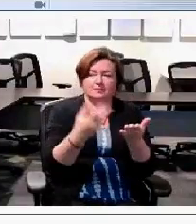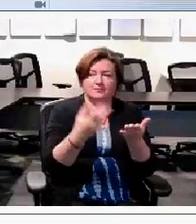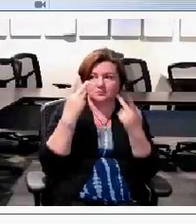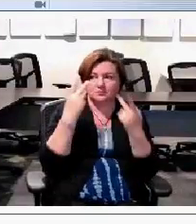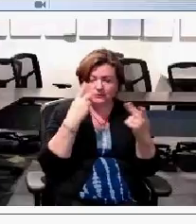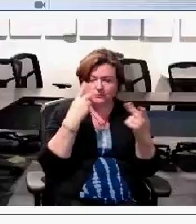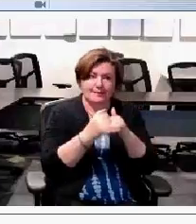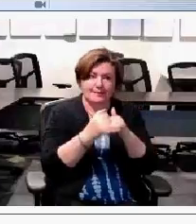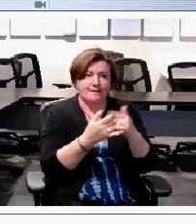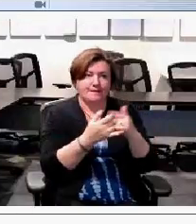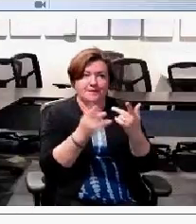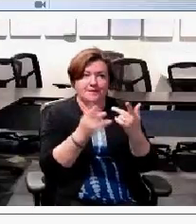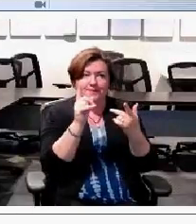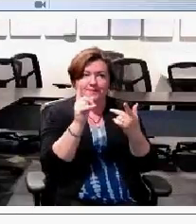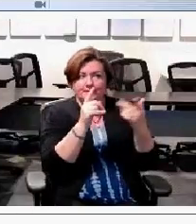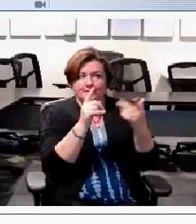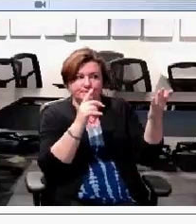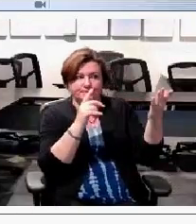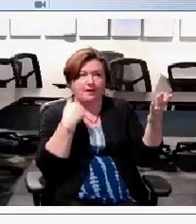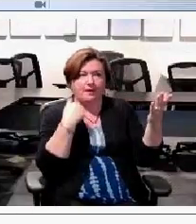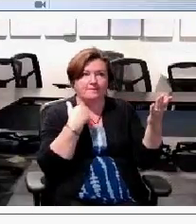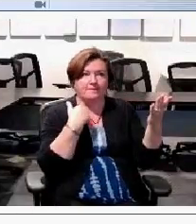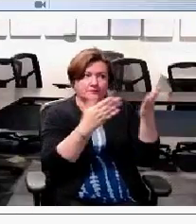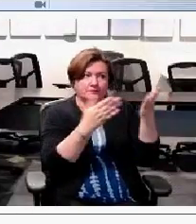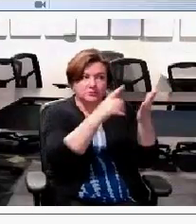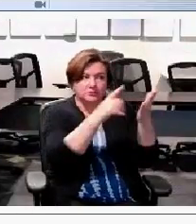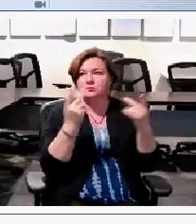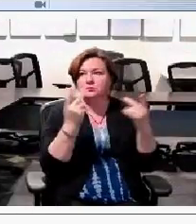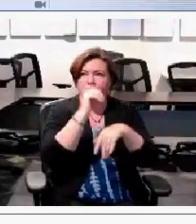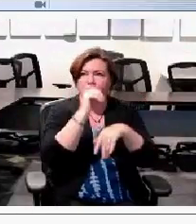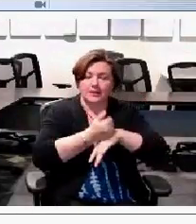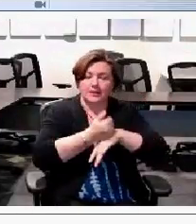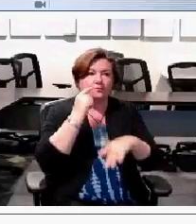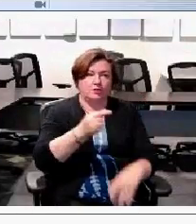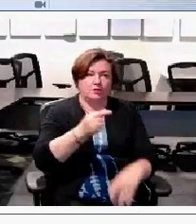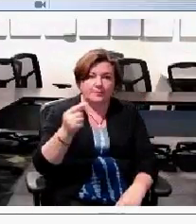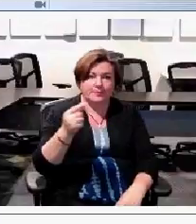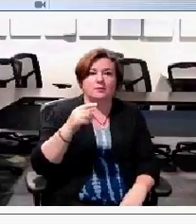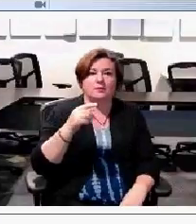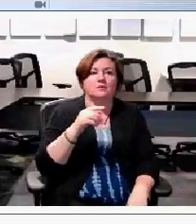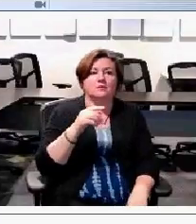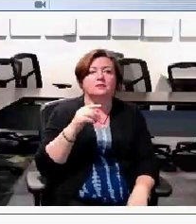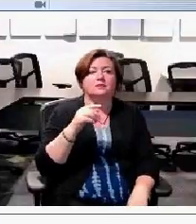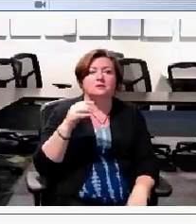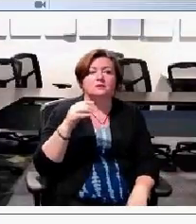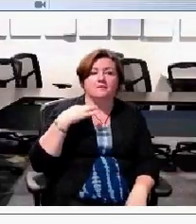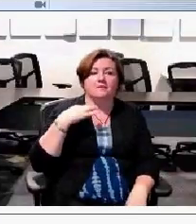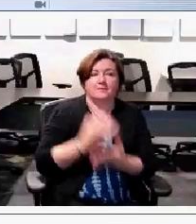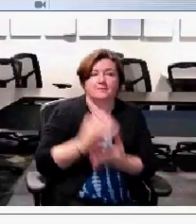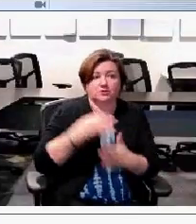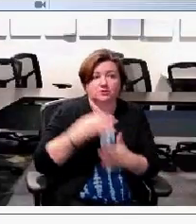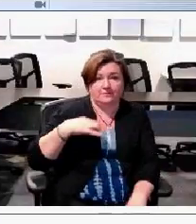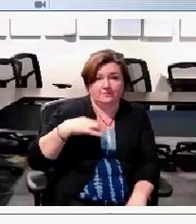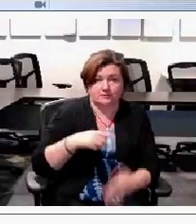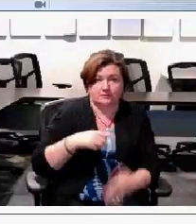support services that are out there related to that. Government financial benefit programs. Social worker